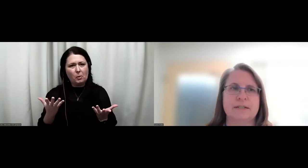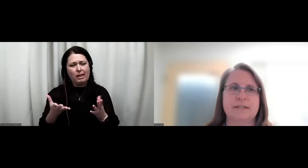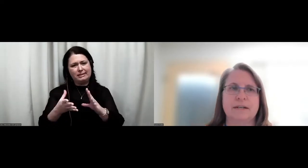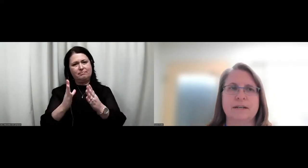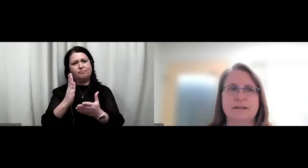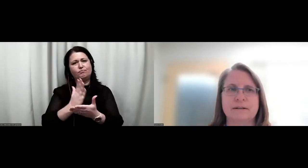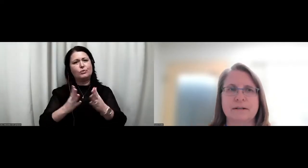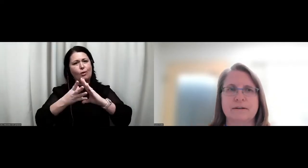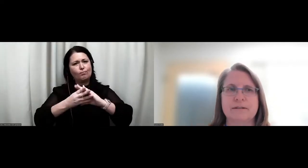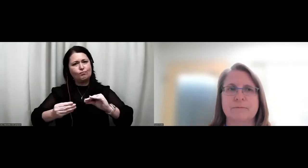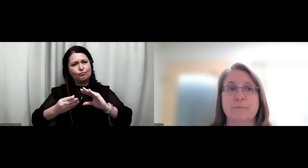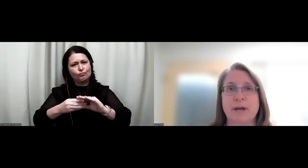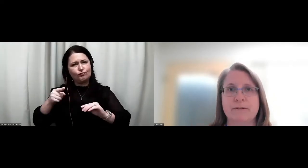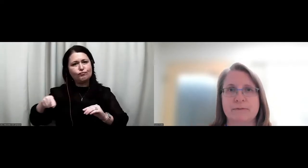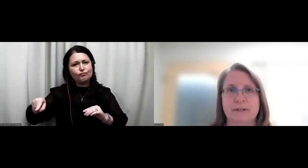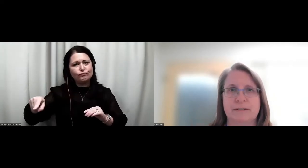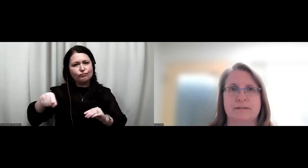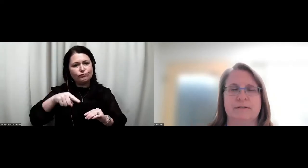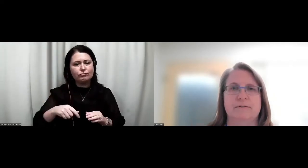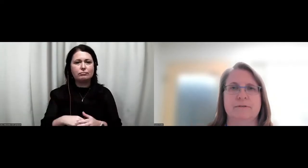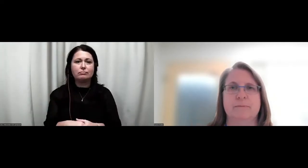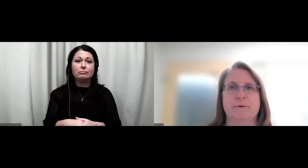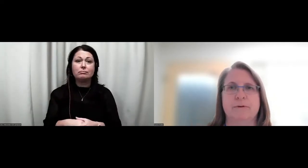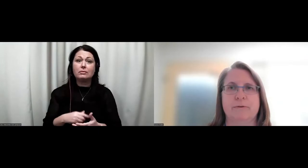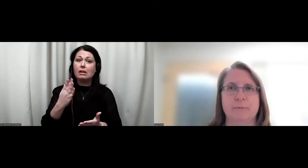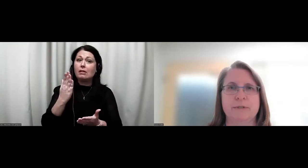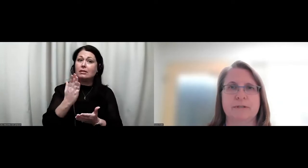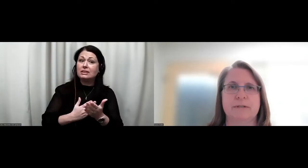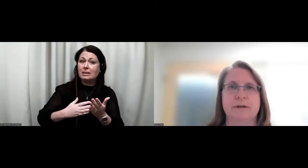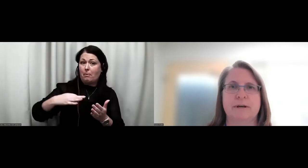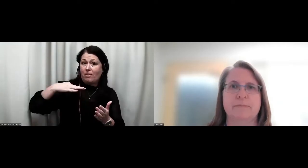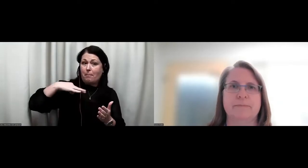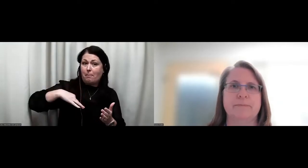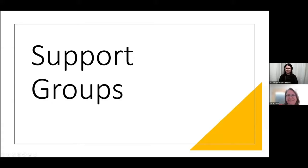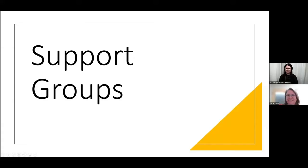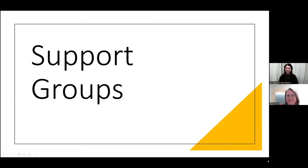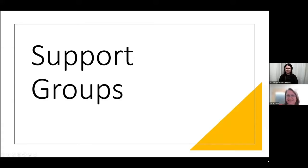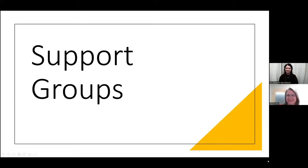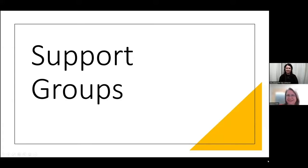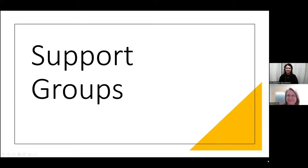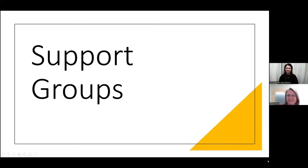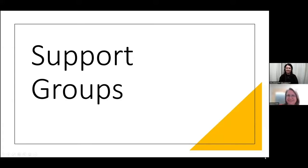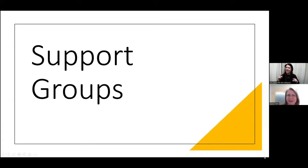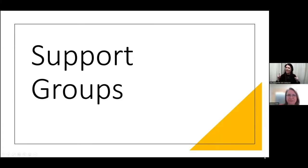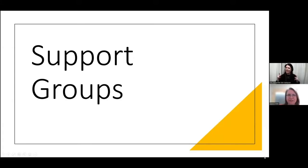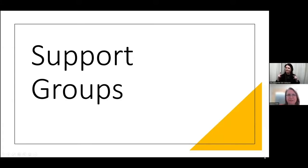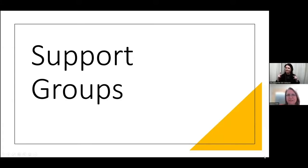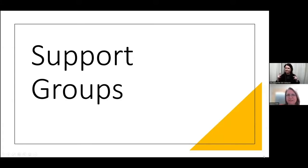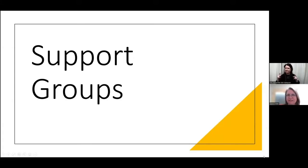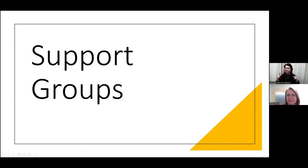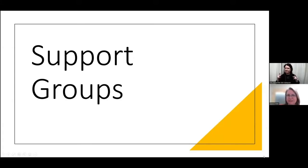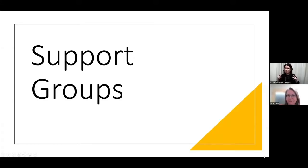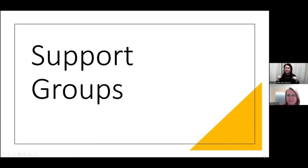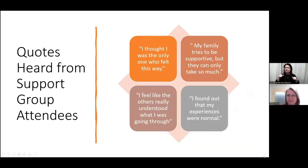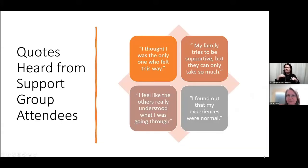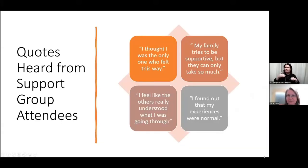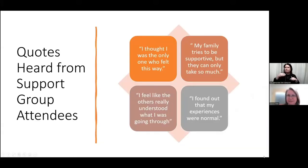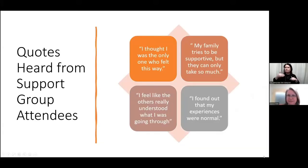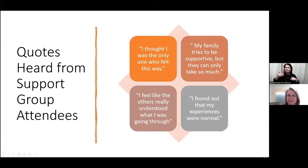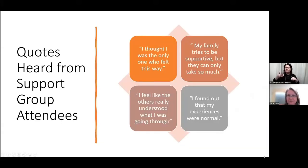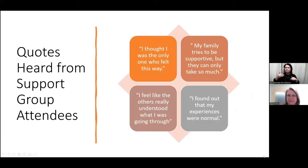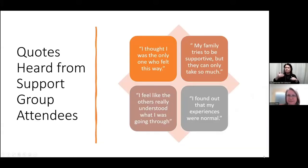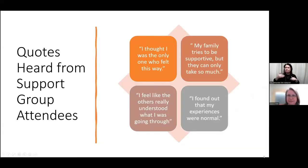As you can see here are some of the benefits of support groups. Okay, can you advance to the next one?